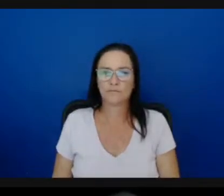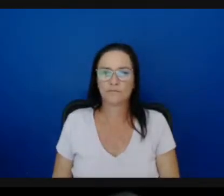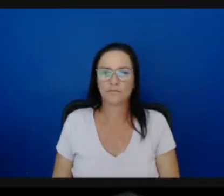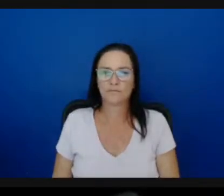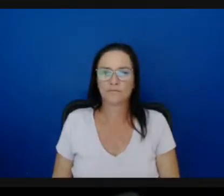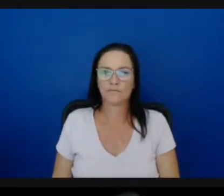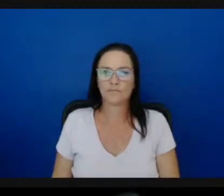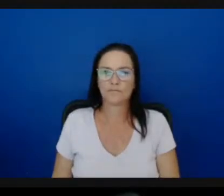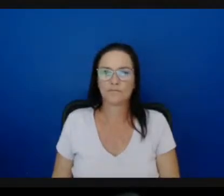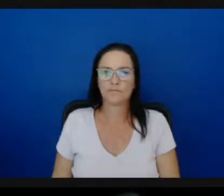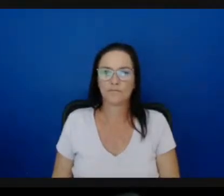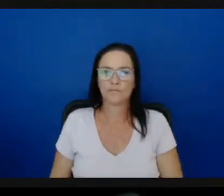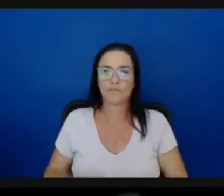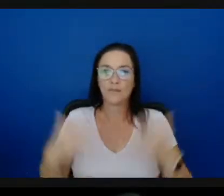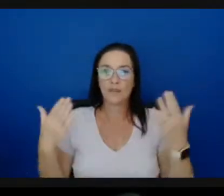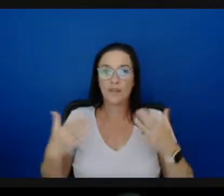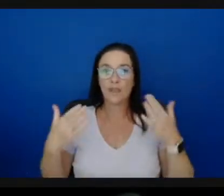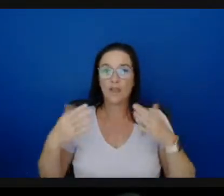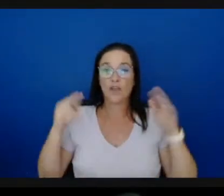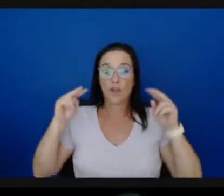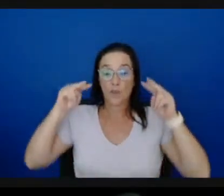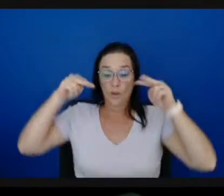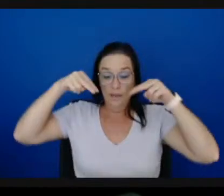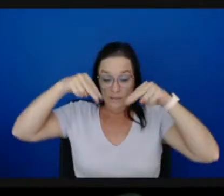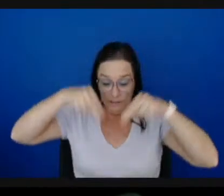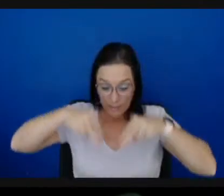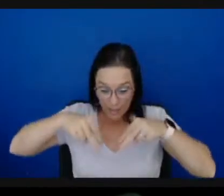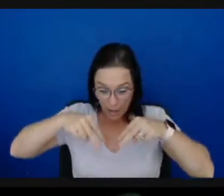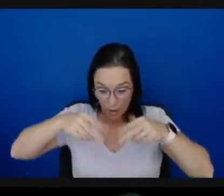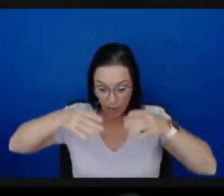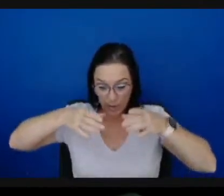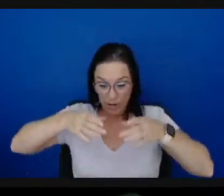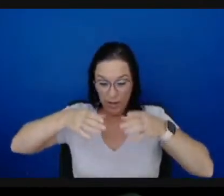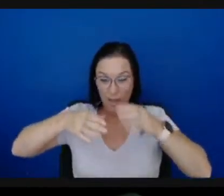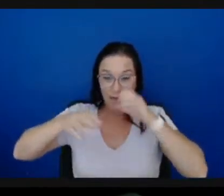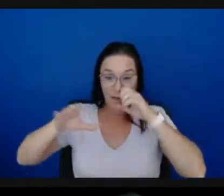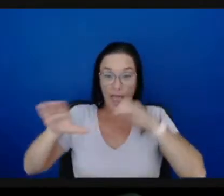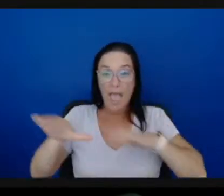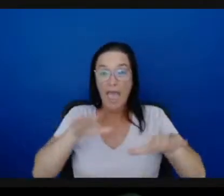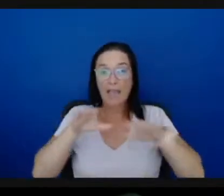Here, you are looking from the air into the crater of an active cinder cone.